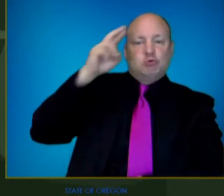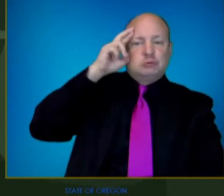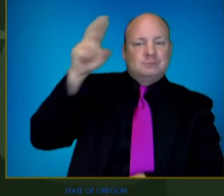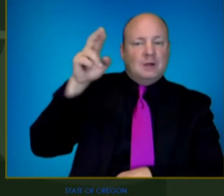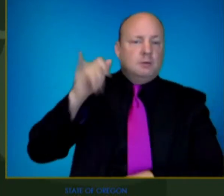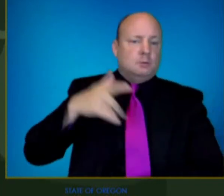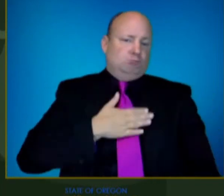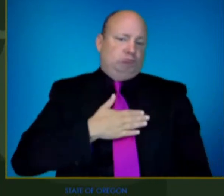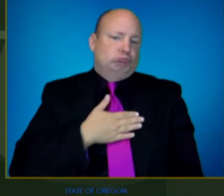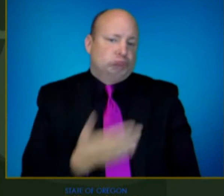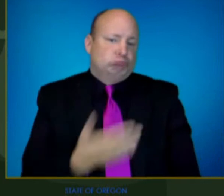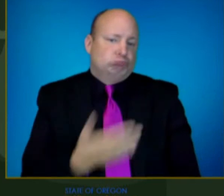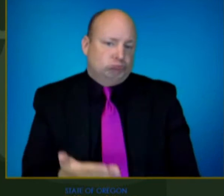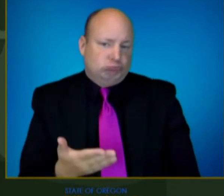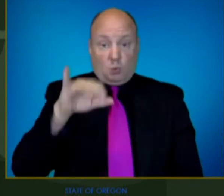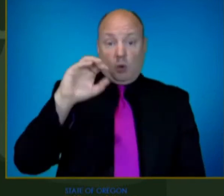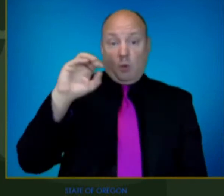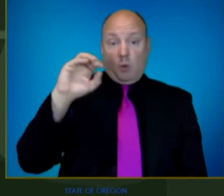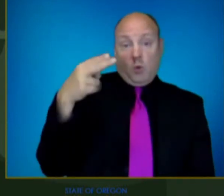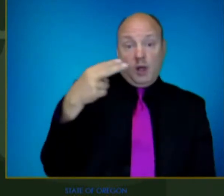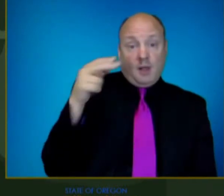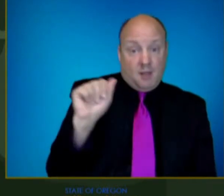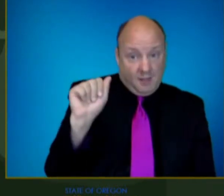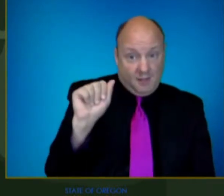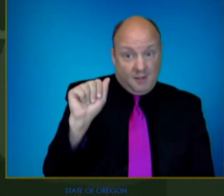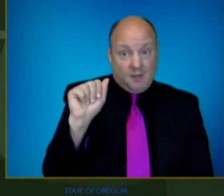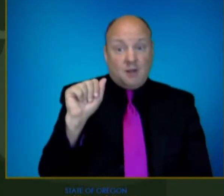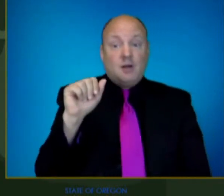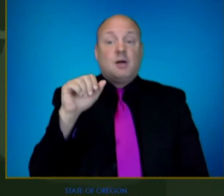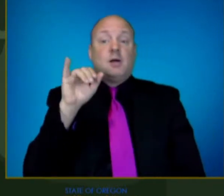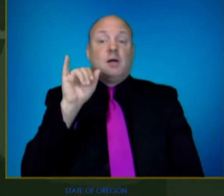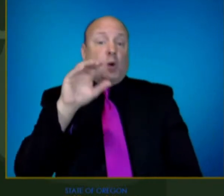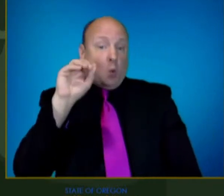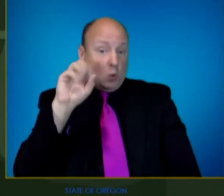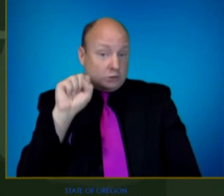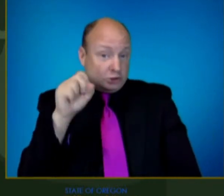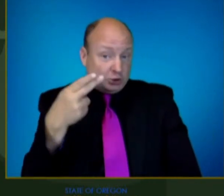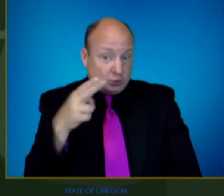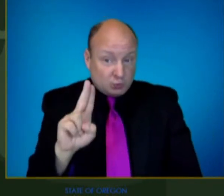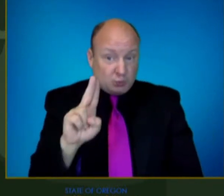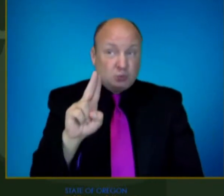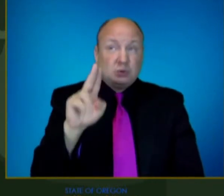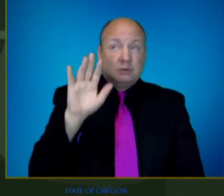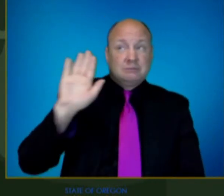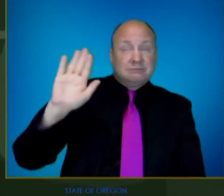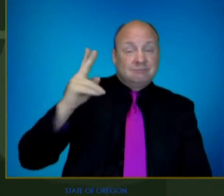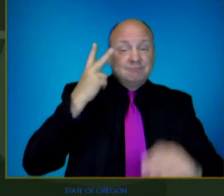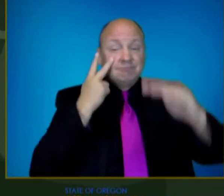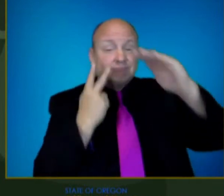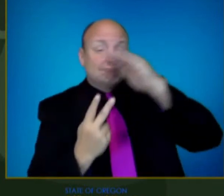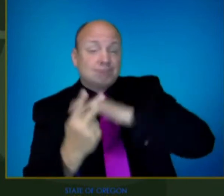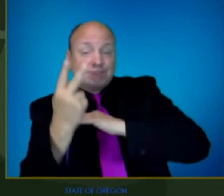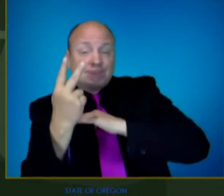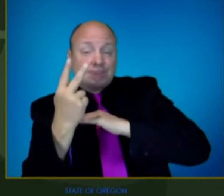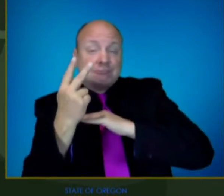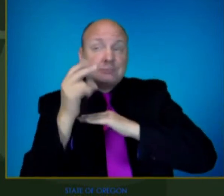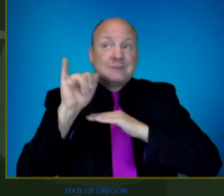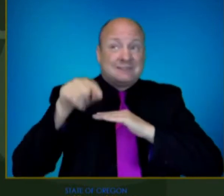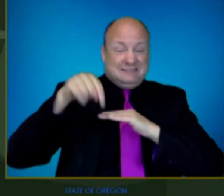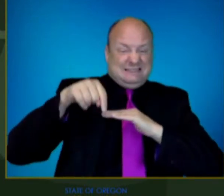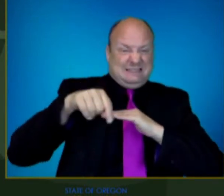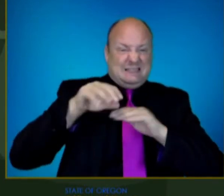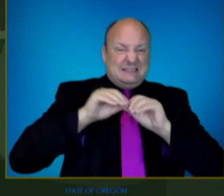OHA and OHSU's modeling is a stark reminder that the pandemic is far from over. It's a